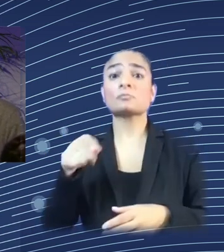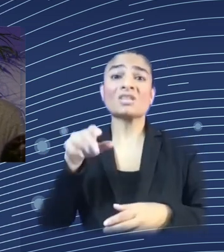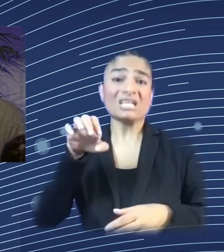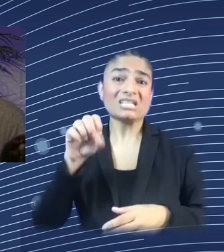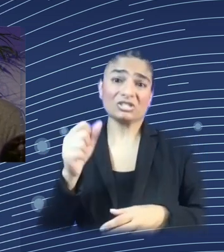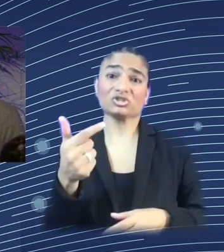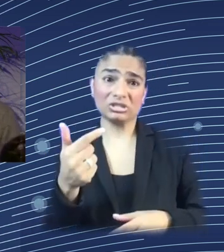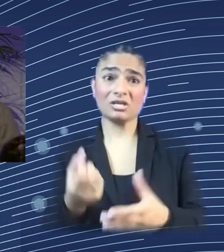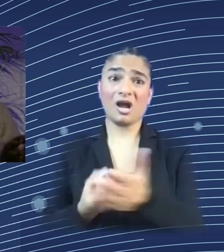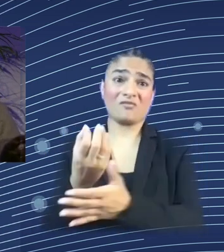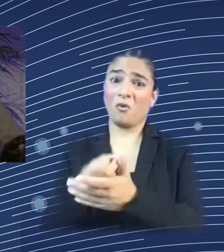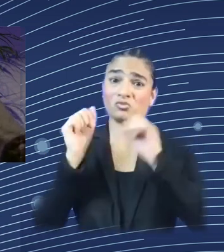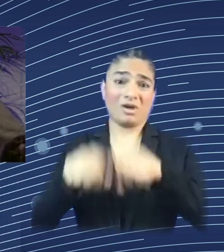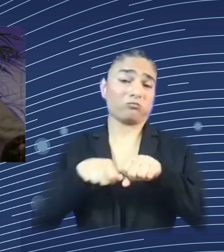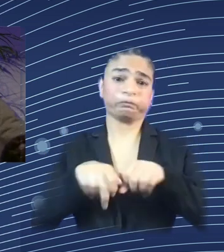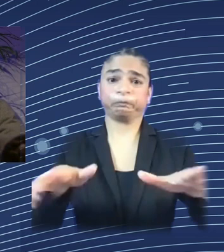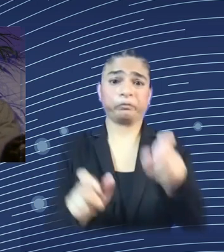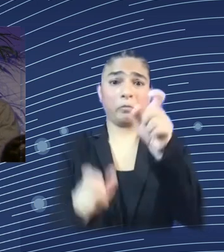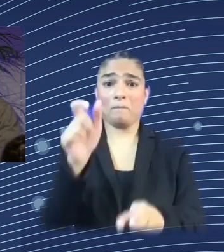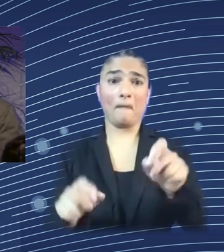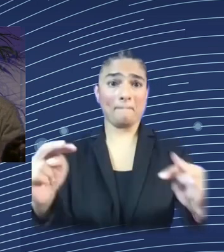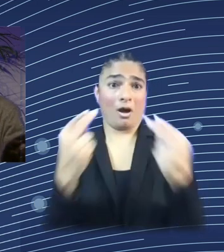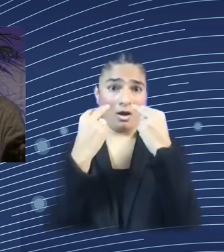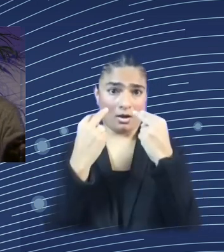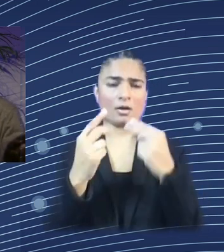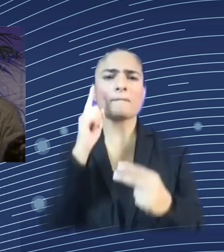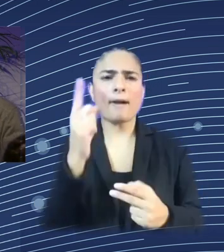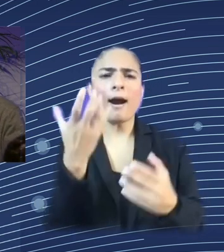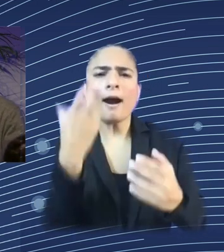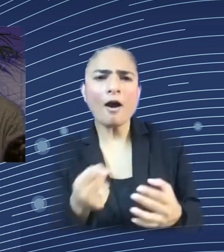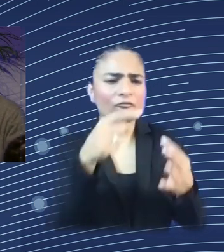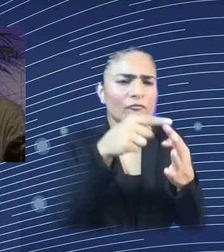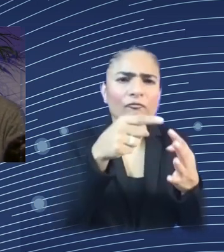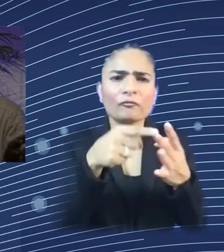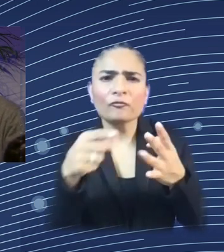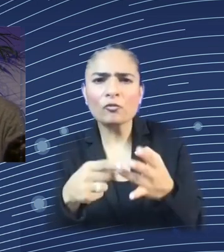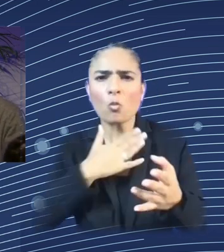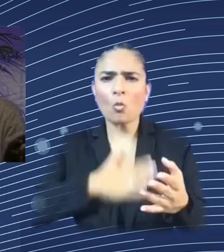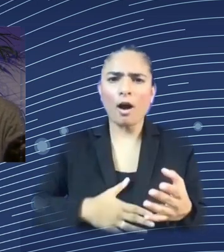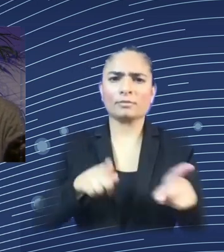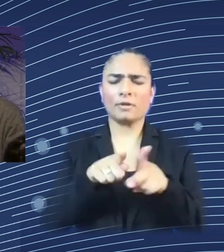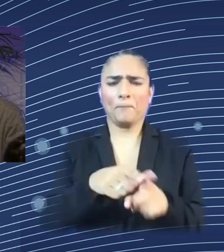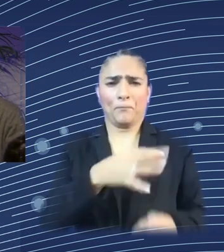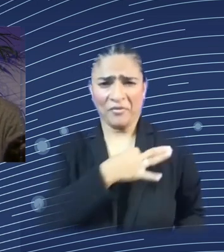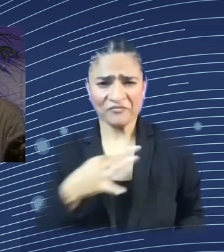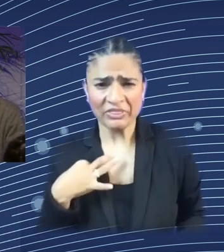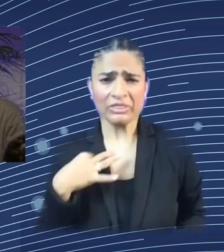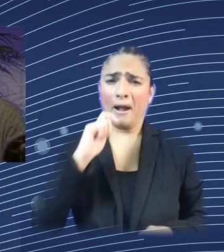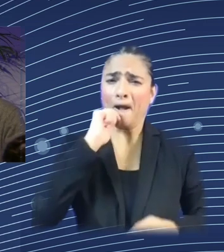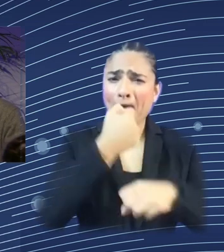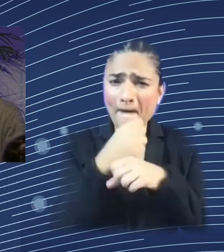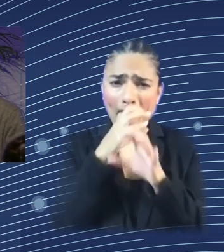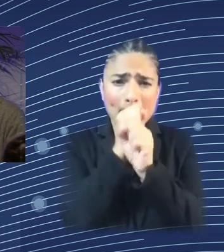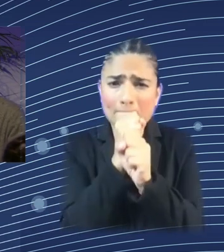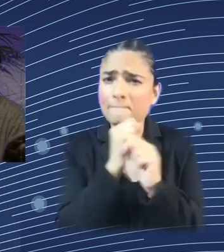data points from all your subsidiaries and from all employees' salaries. These are the kinds of data that are very confidential. And